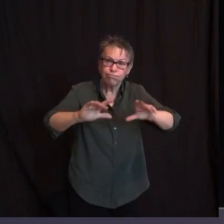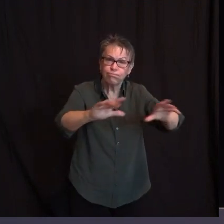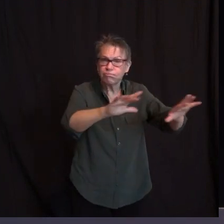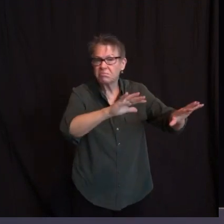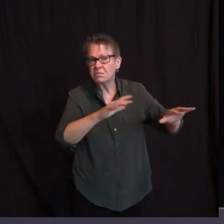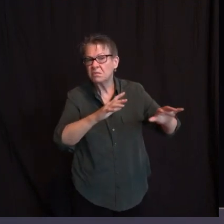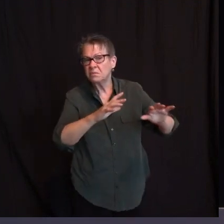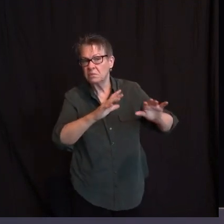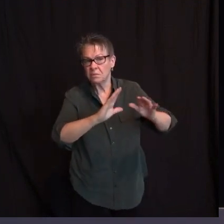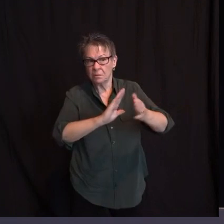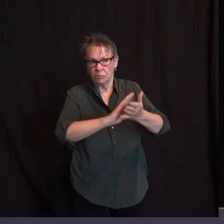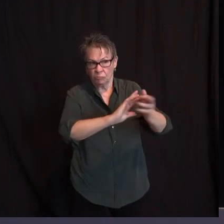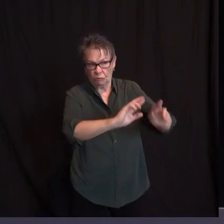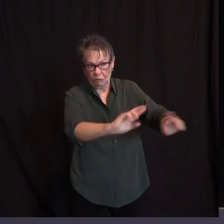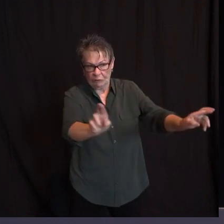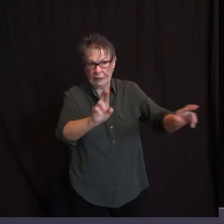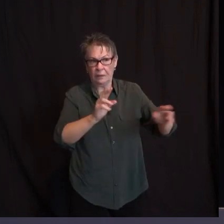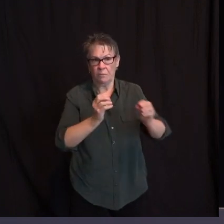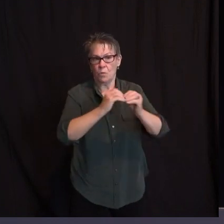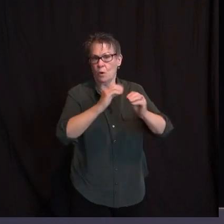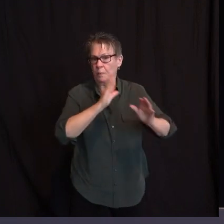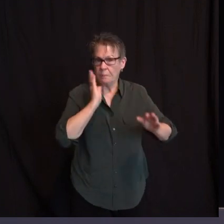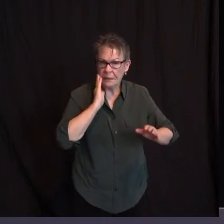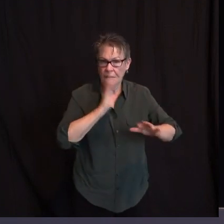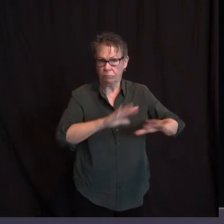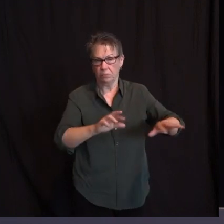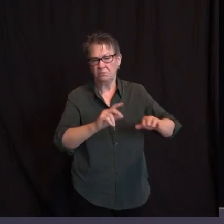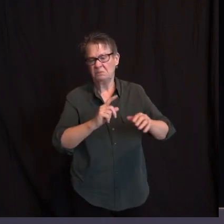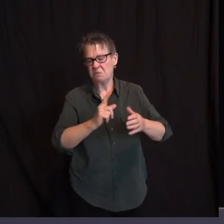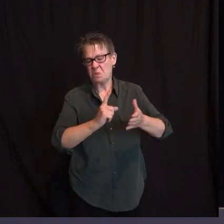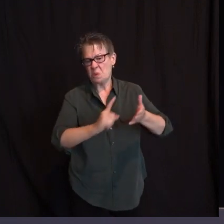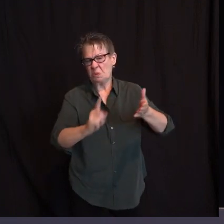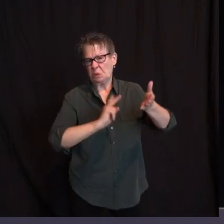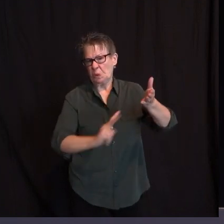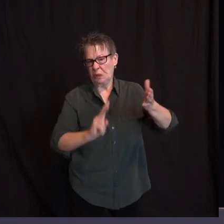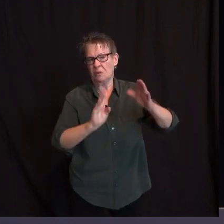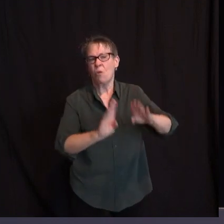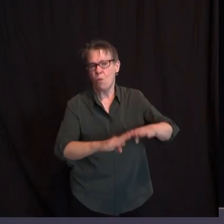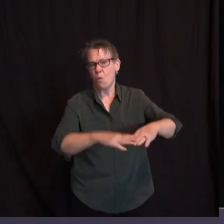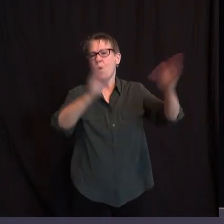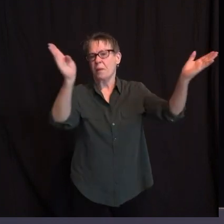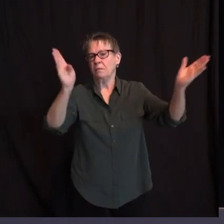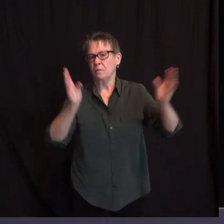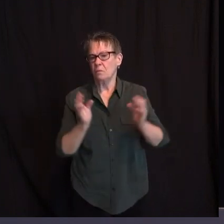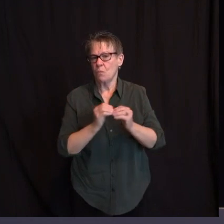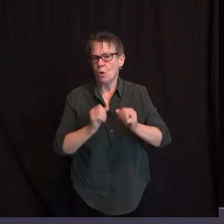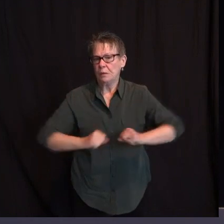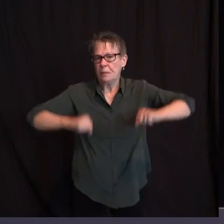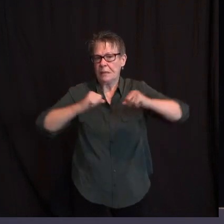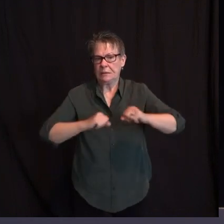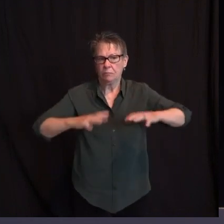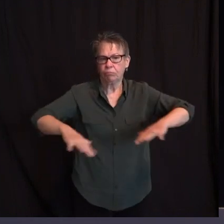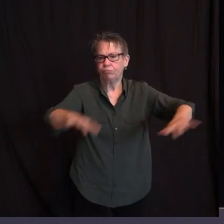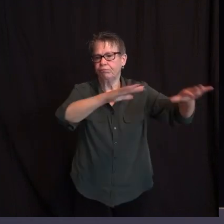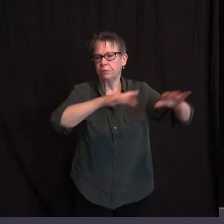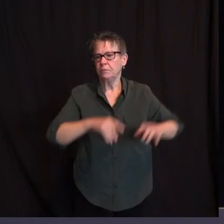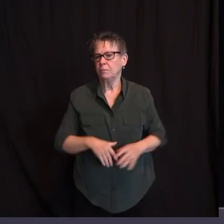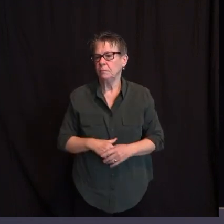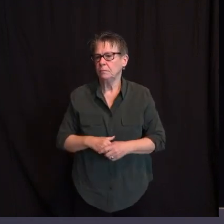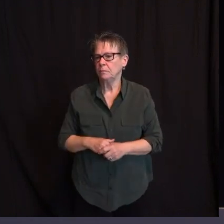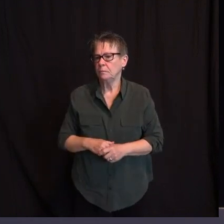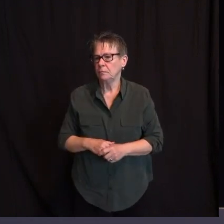let me start by telling you that we've identified 6 tiers of patients, and we have identified the most appropriate setting for